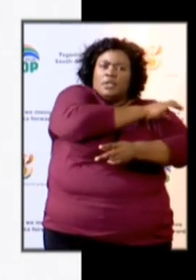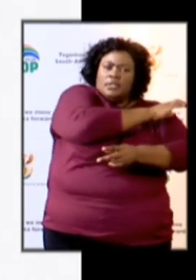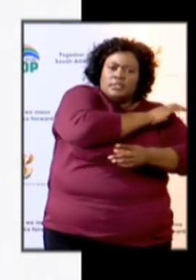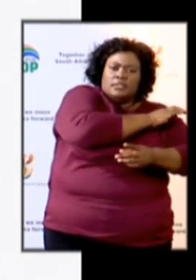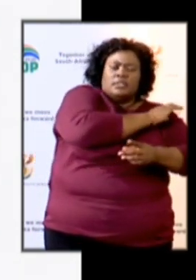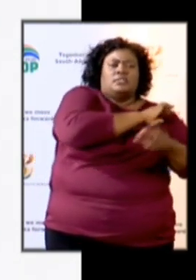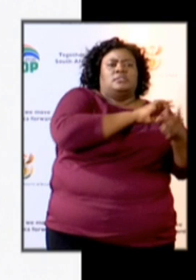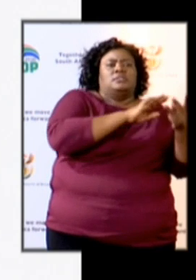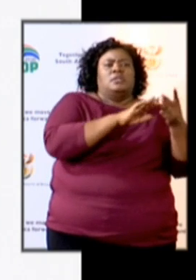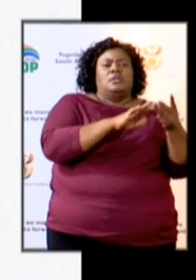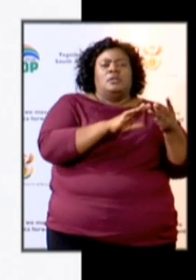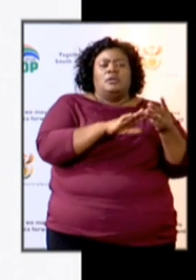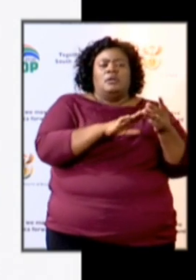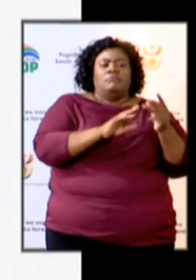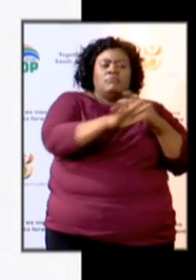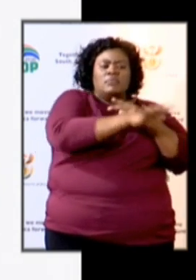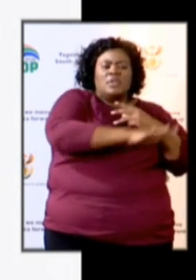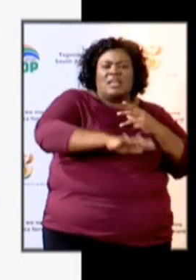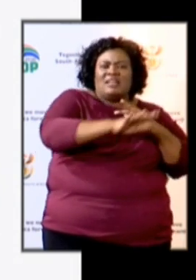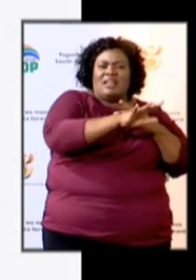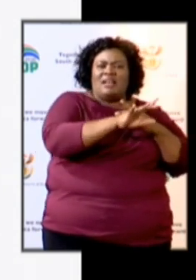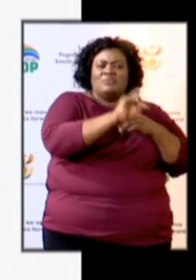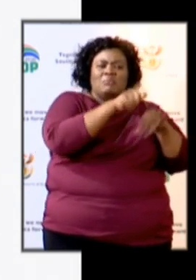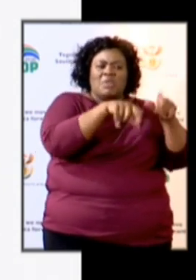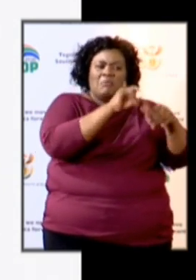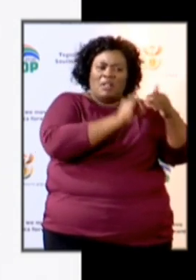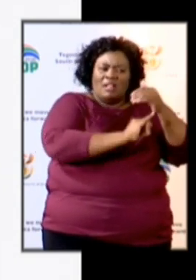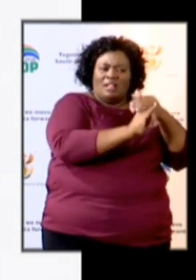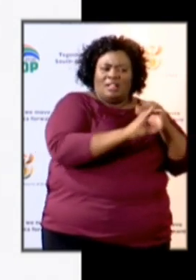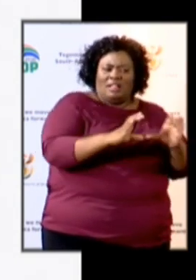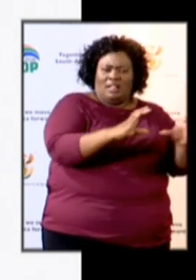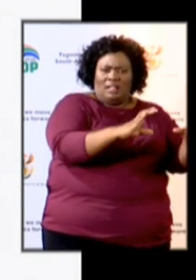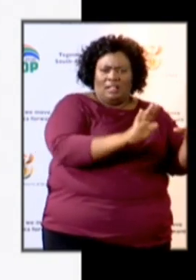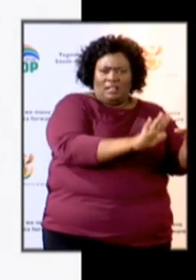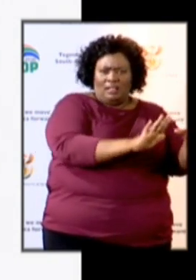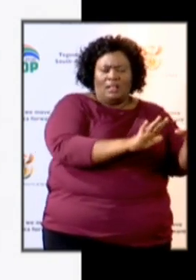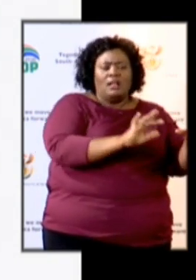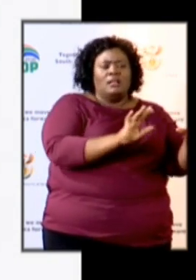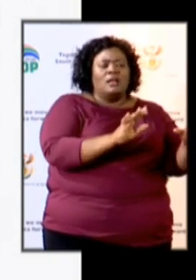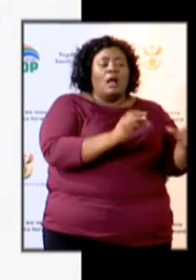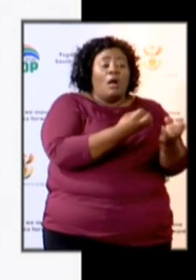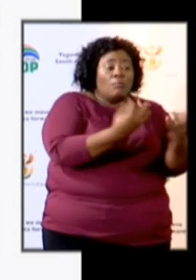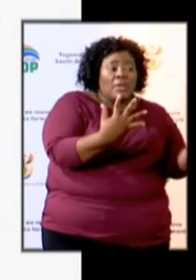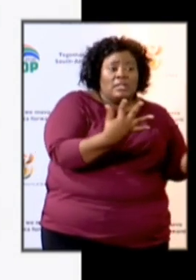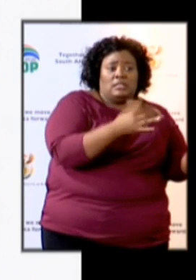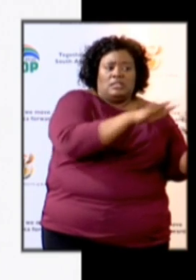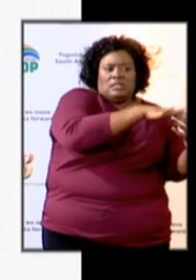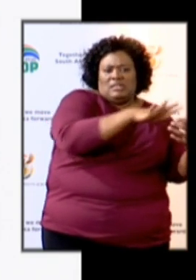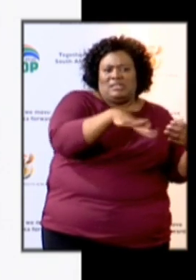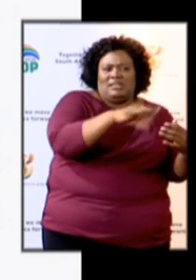per 1,000 population, that's how we measure whether we are ready or not.